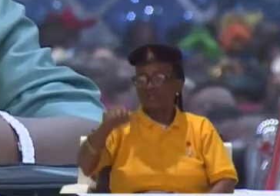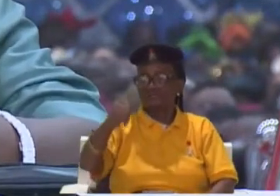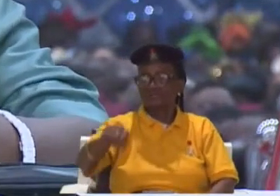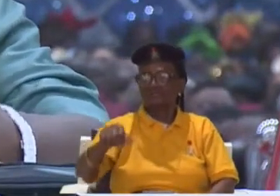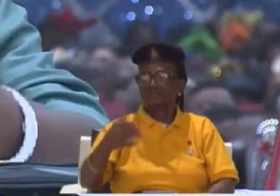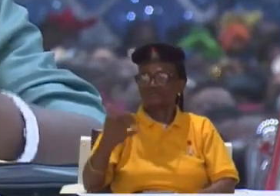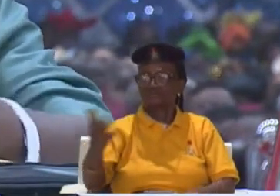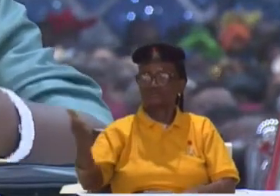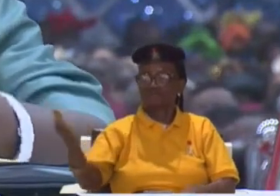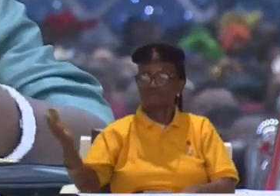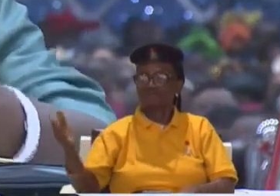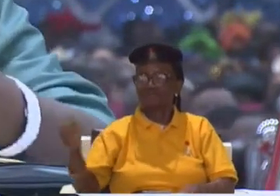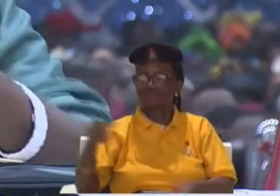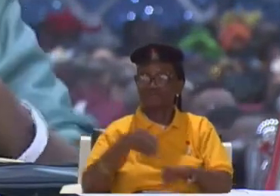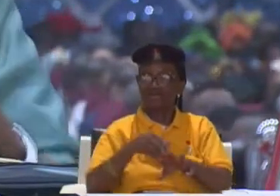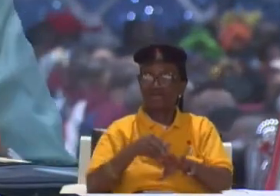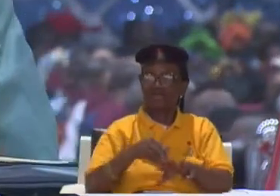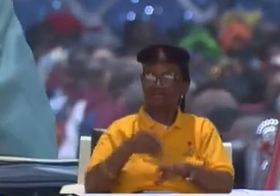at the